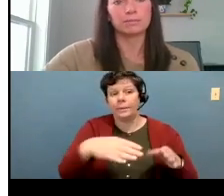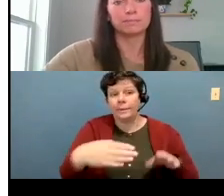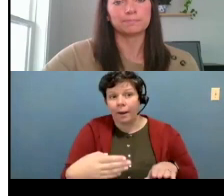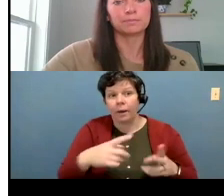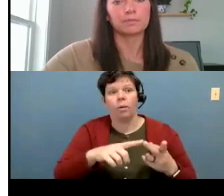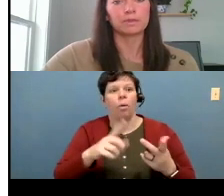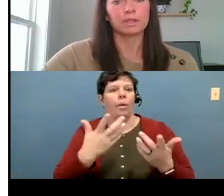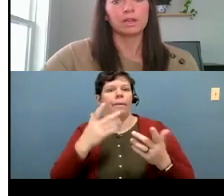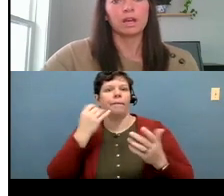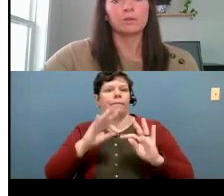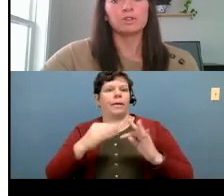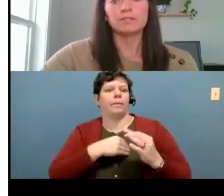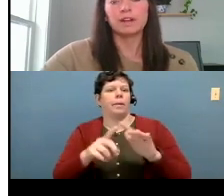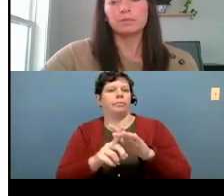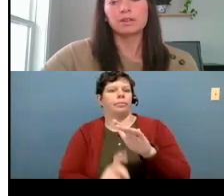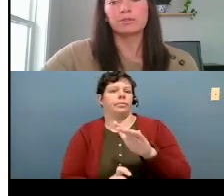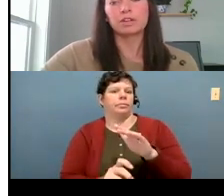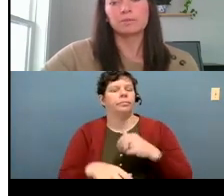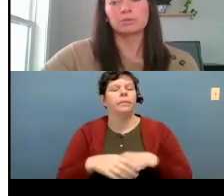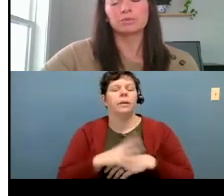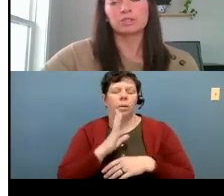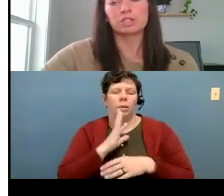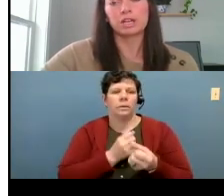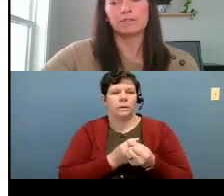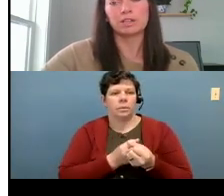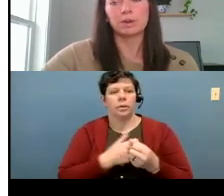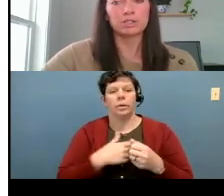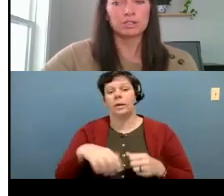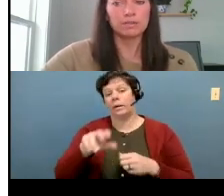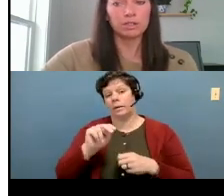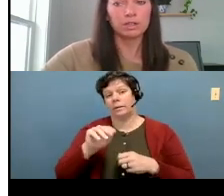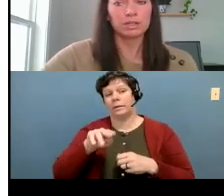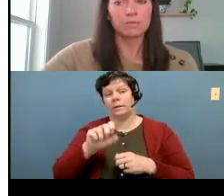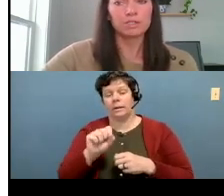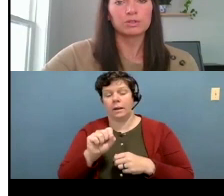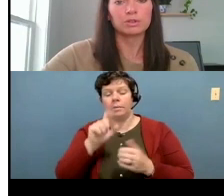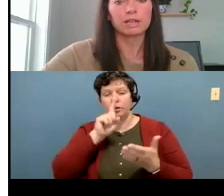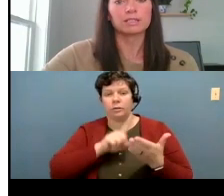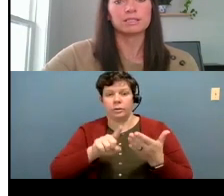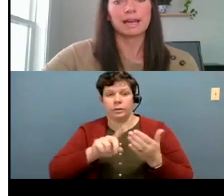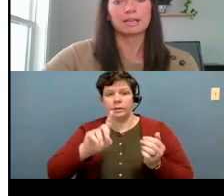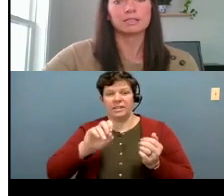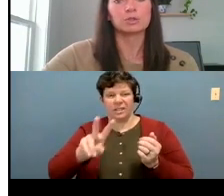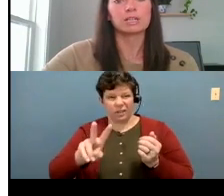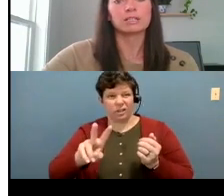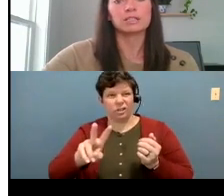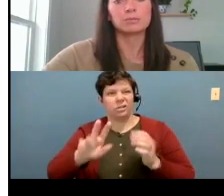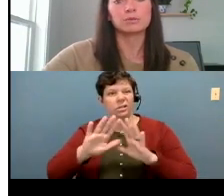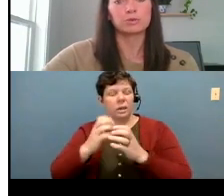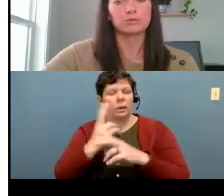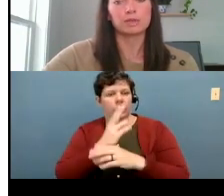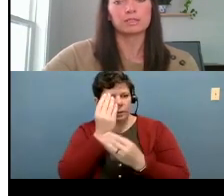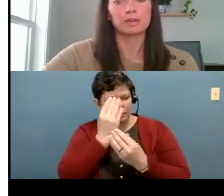one. And with the development of our NamUs Research and Evaluation Division, NamUs utilizes data to create